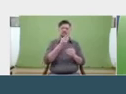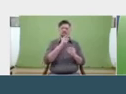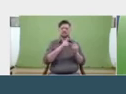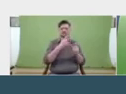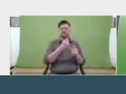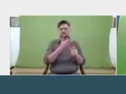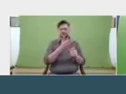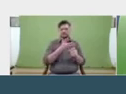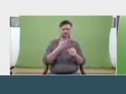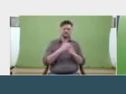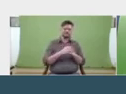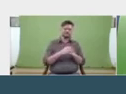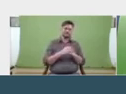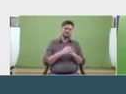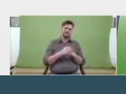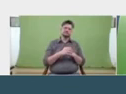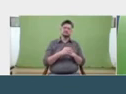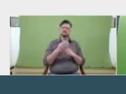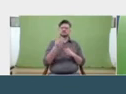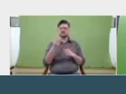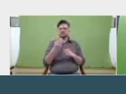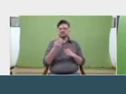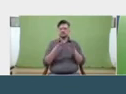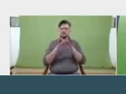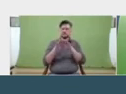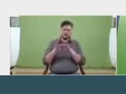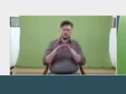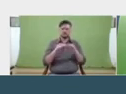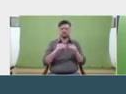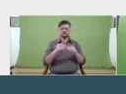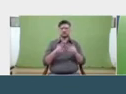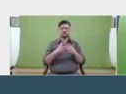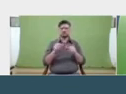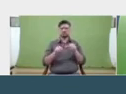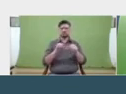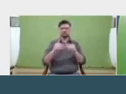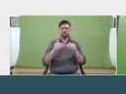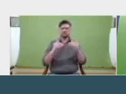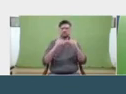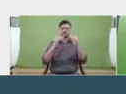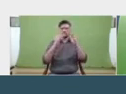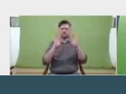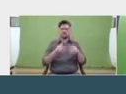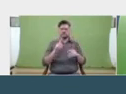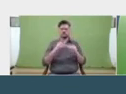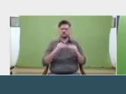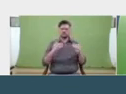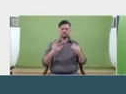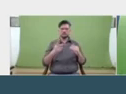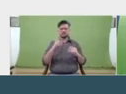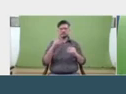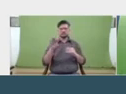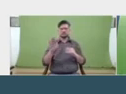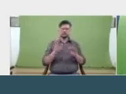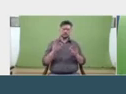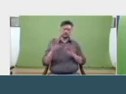stages in standardization procedure that linguists have discovered one is called selection where one variety is chosen and